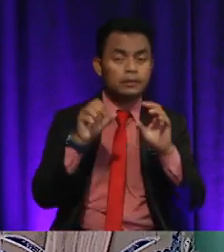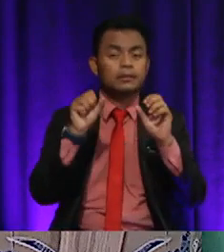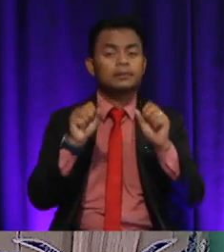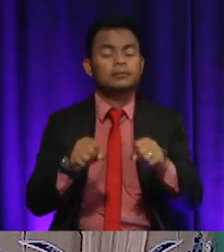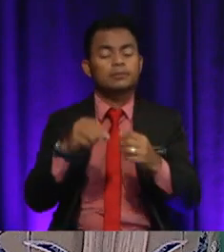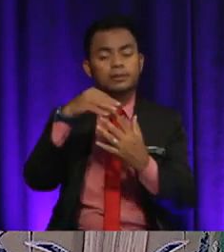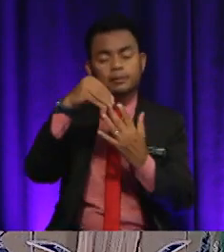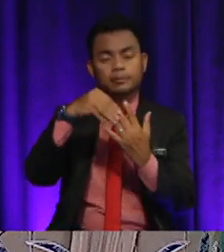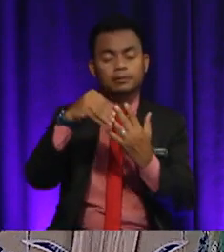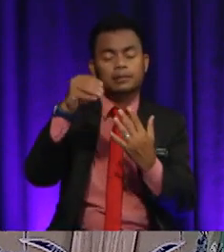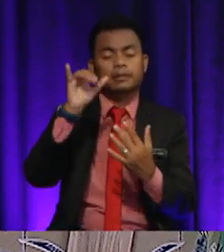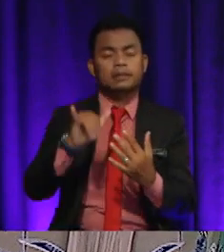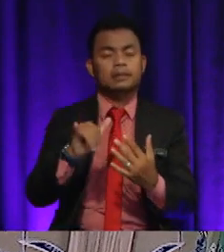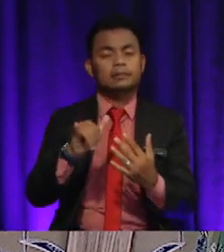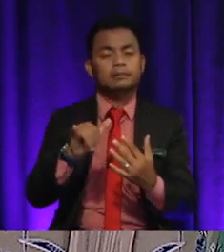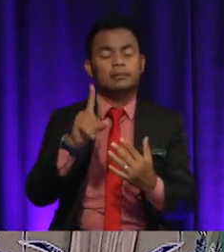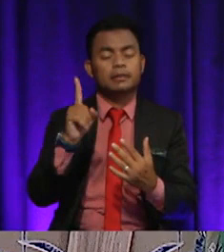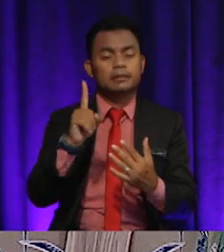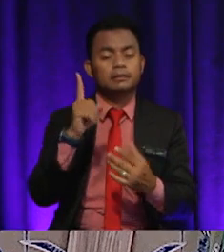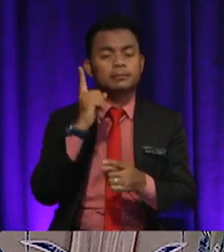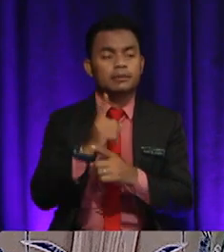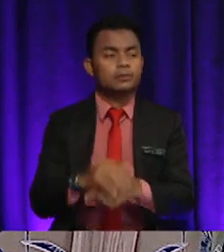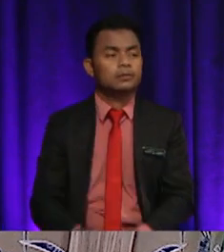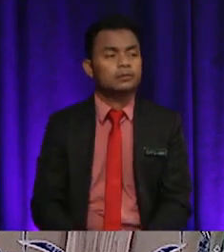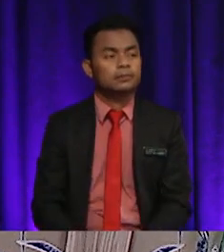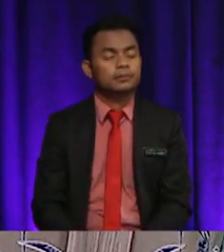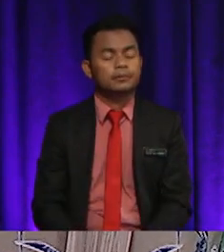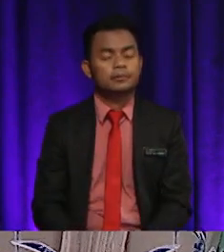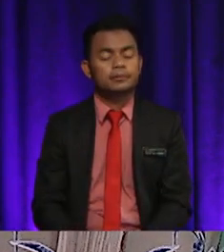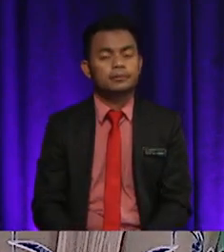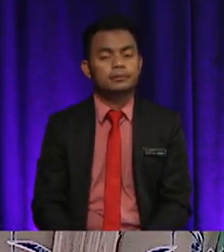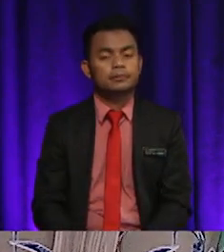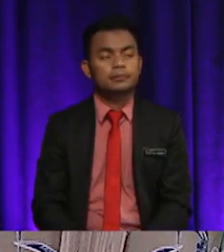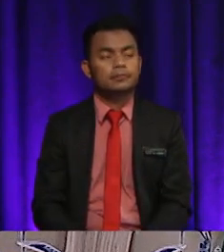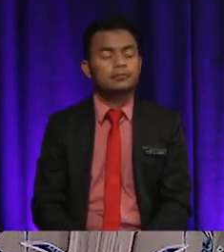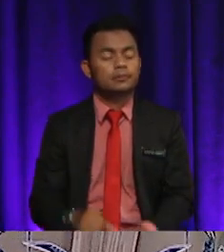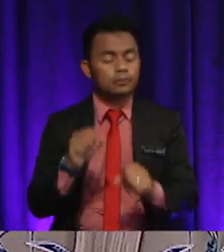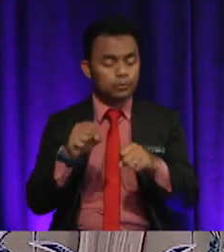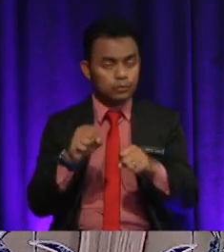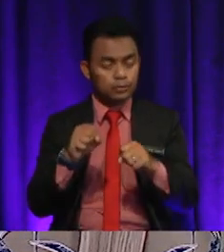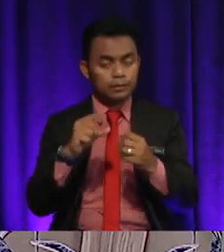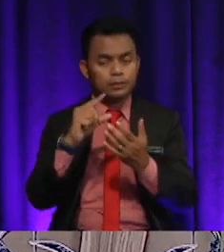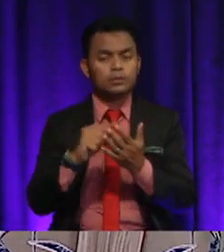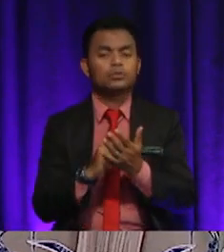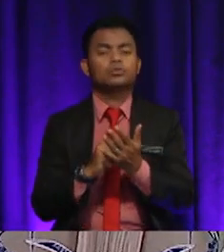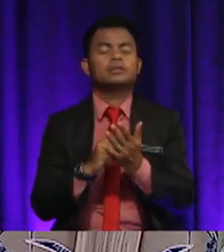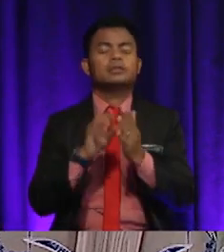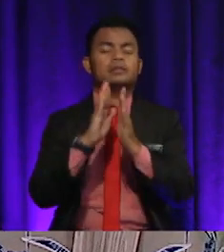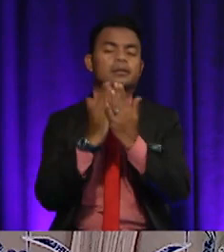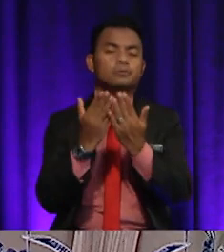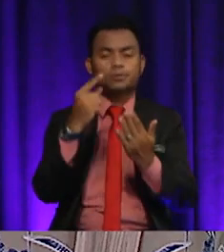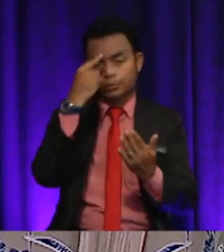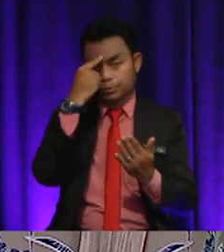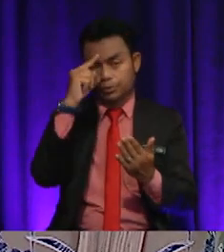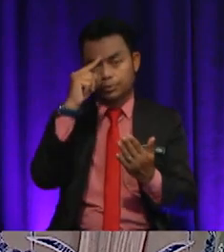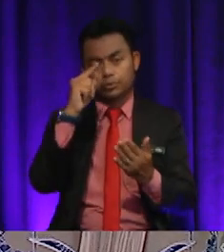best one. Okay, so for the word dictionary, you need to use the dictionary to help you. Let's say if you have words which you're